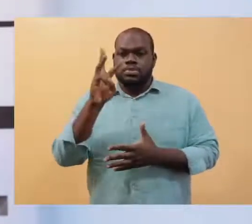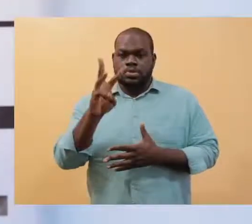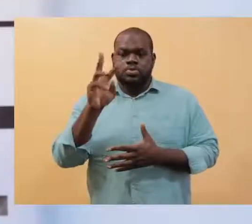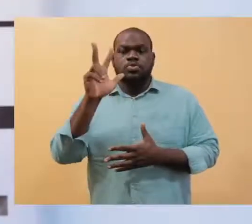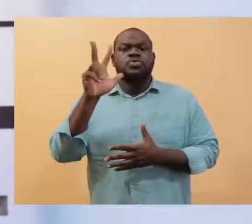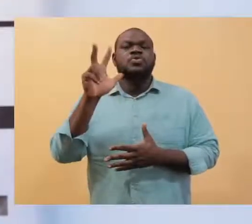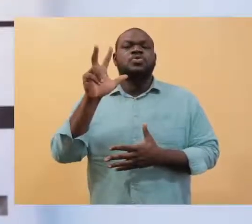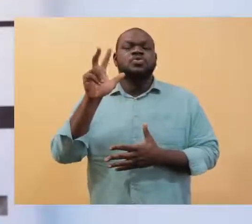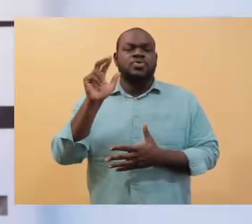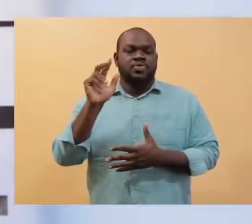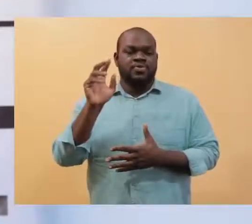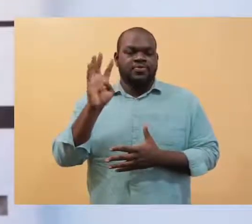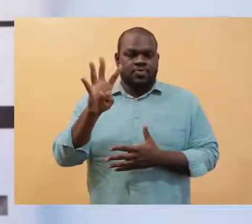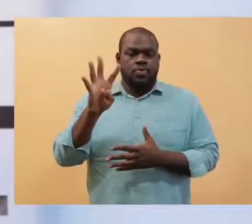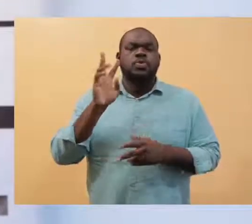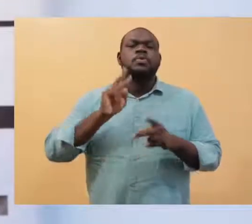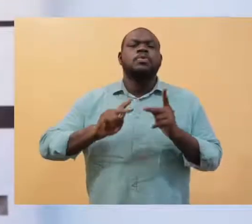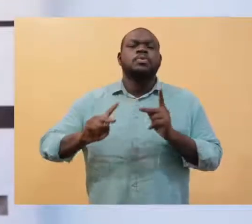with